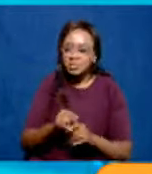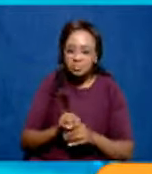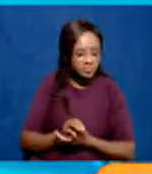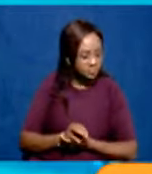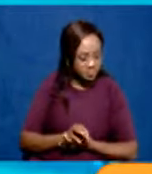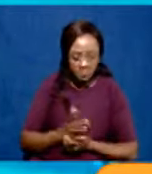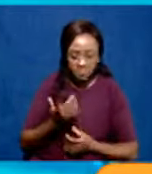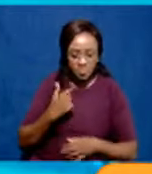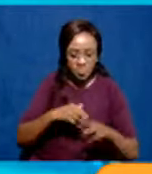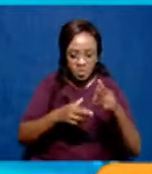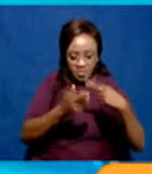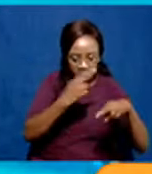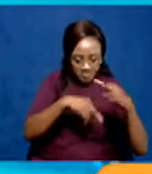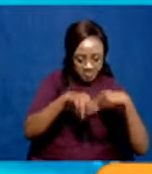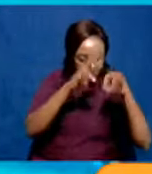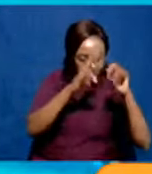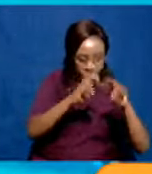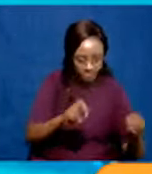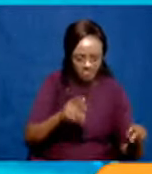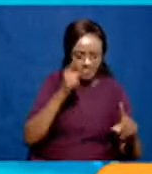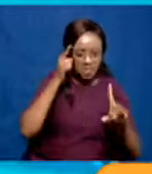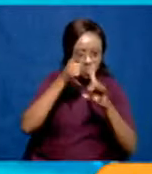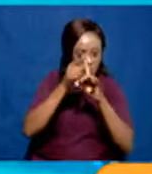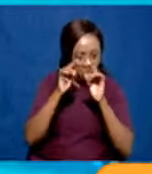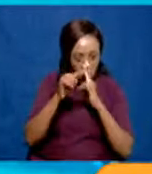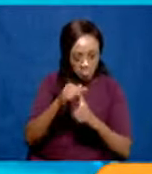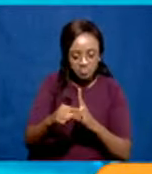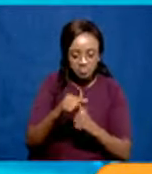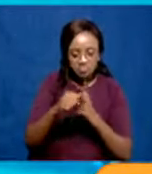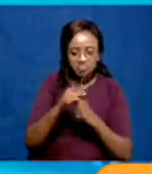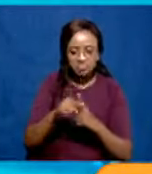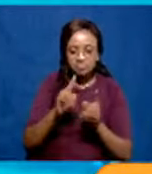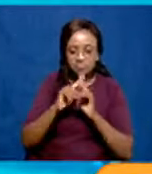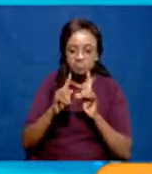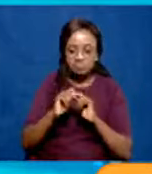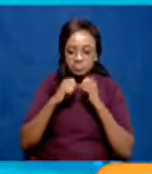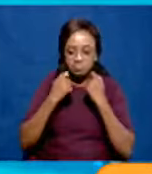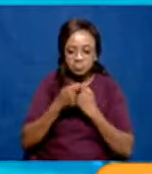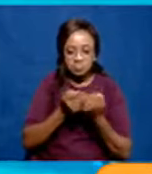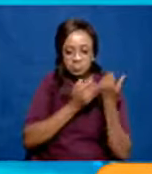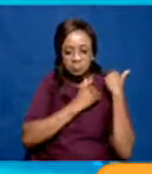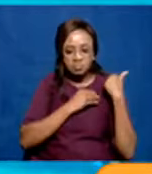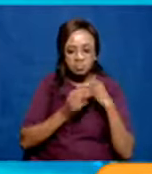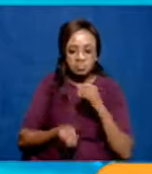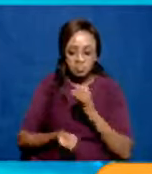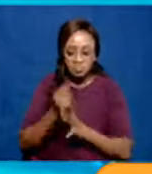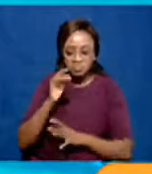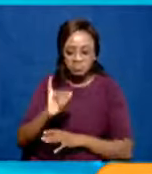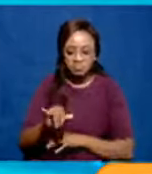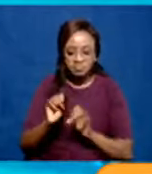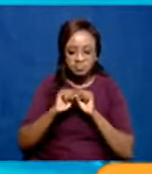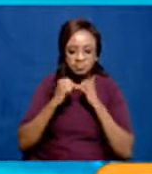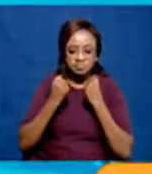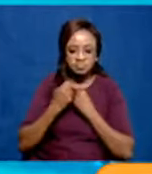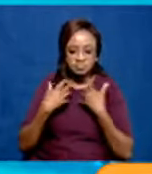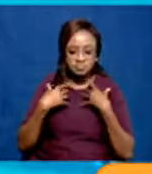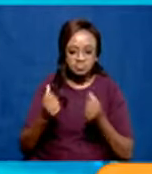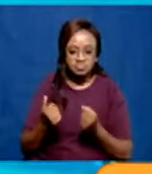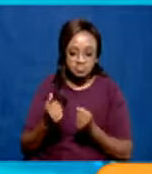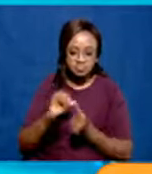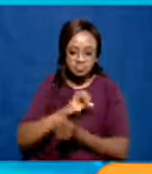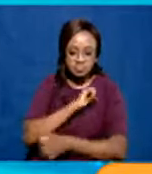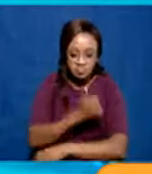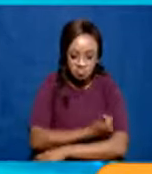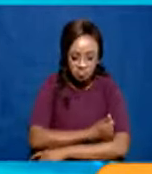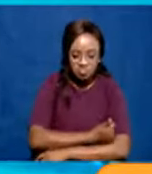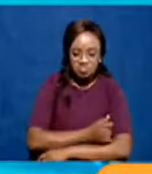sound, the intention is noble, and if you ask me, the team that has been assembled at the Social Health Authority, starting with the board, yeah, is a team that has